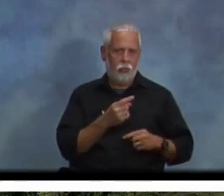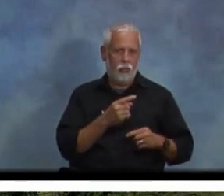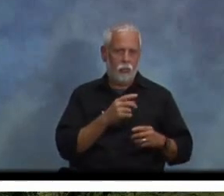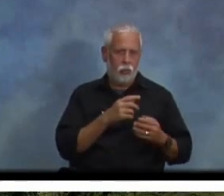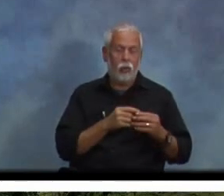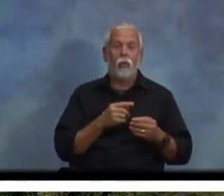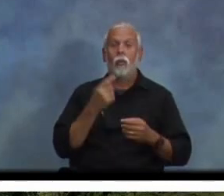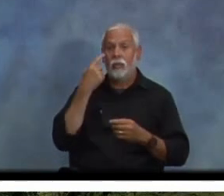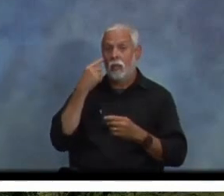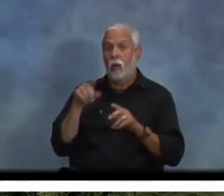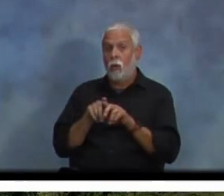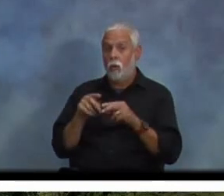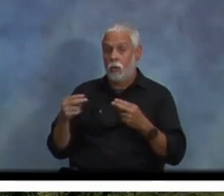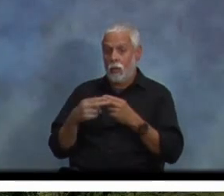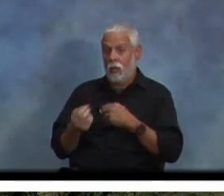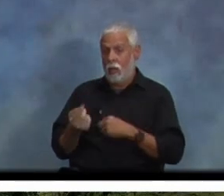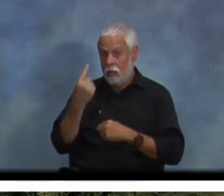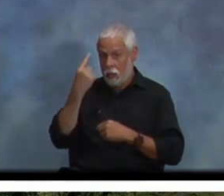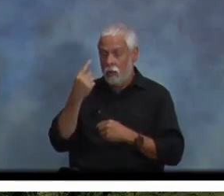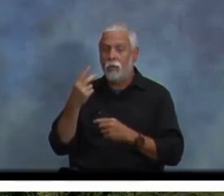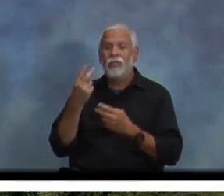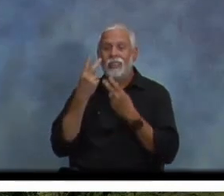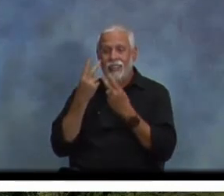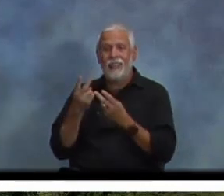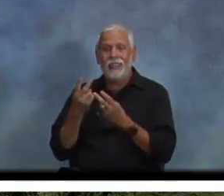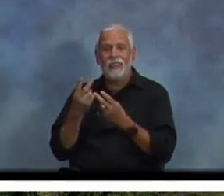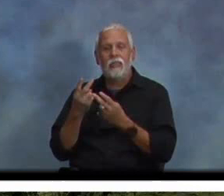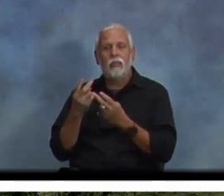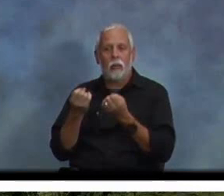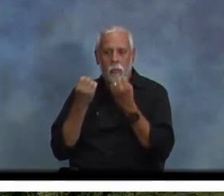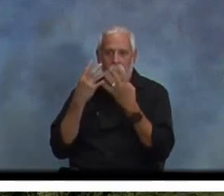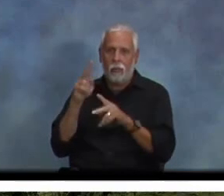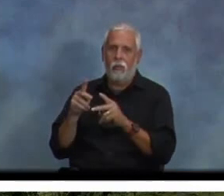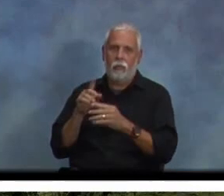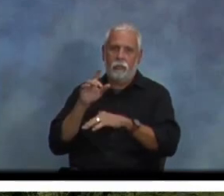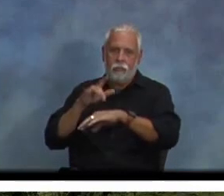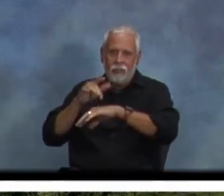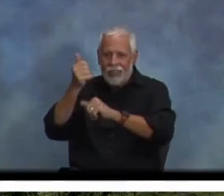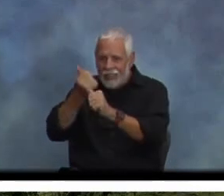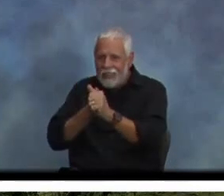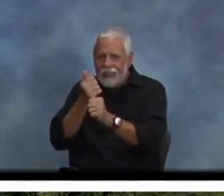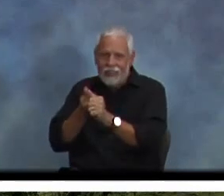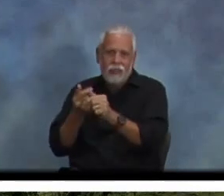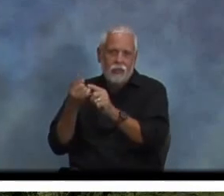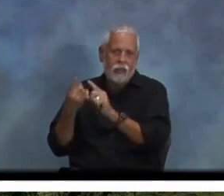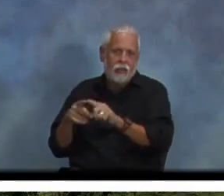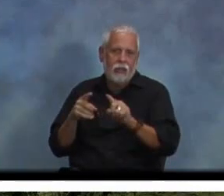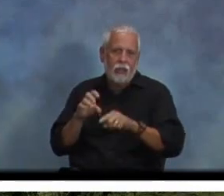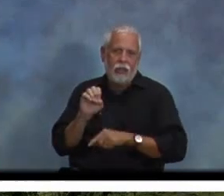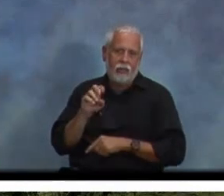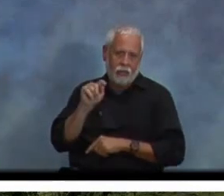see we updated the slide here to show you how many folks were reached at each one of those events.